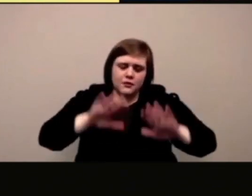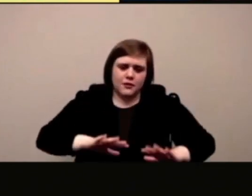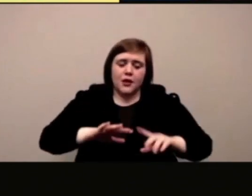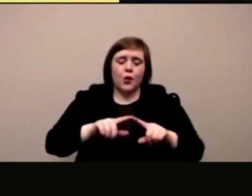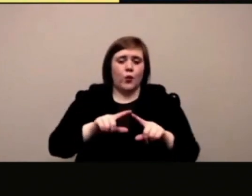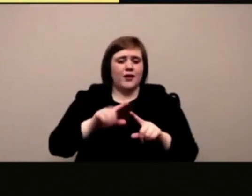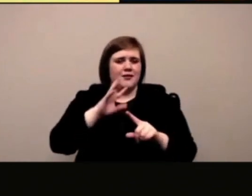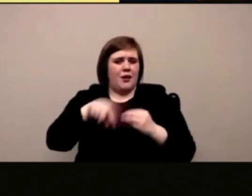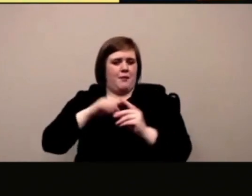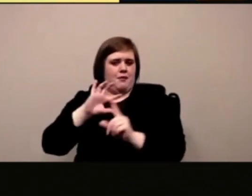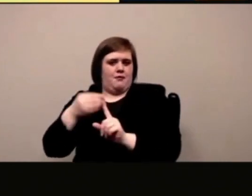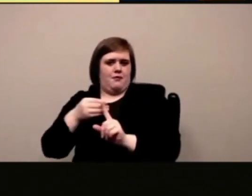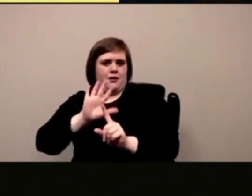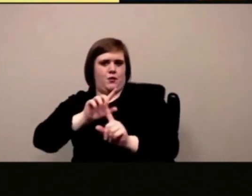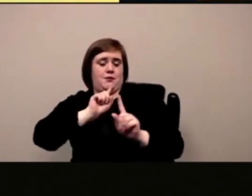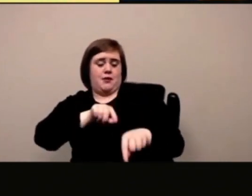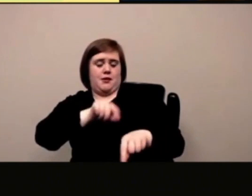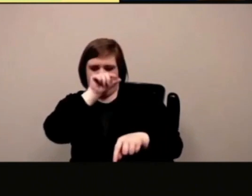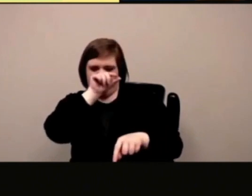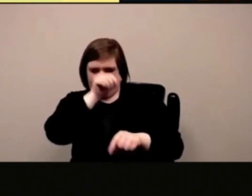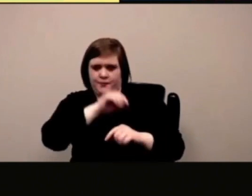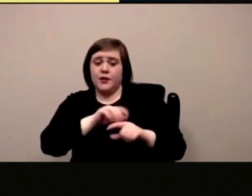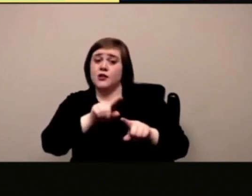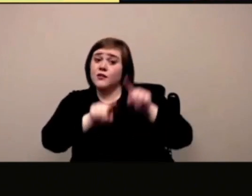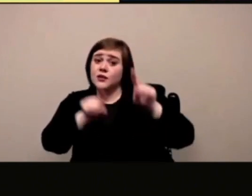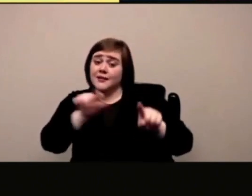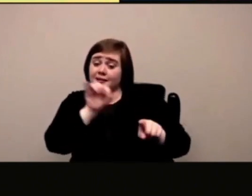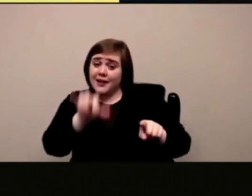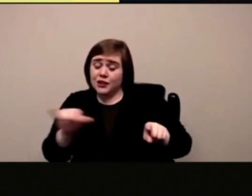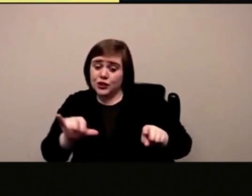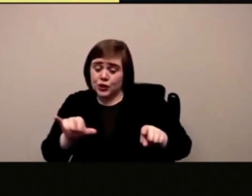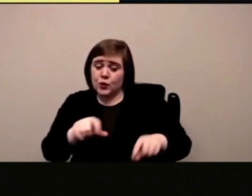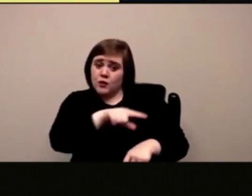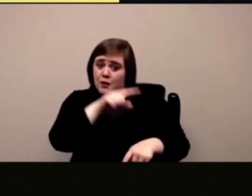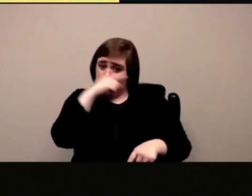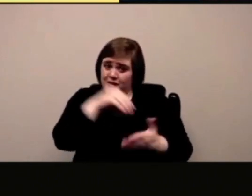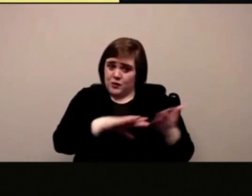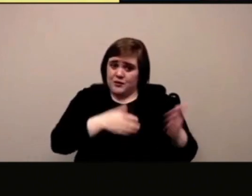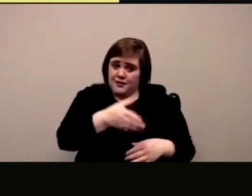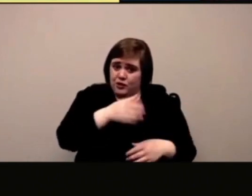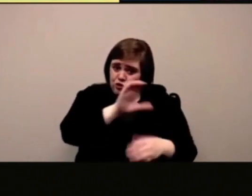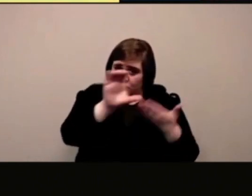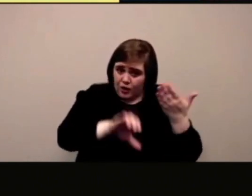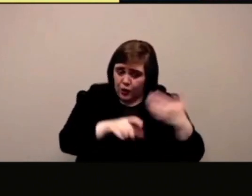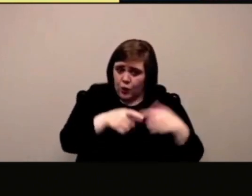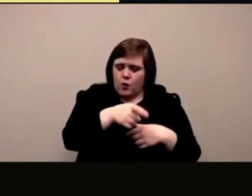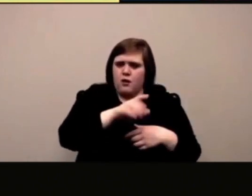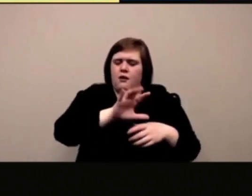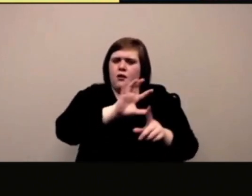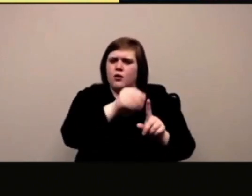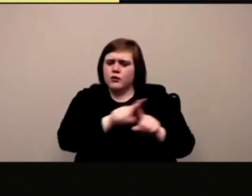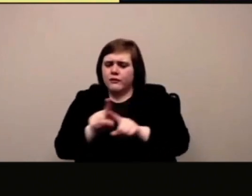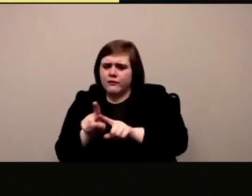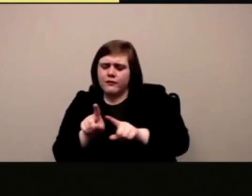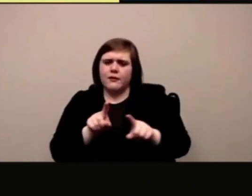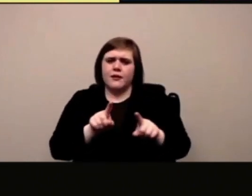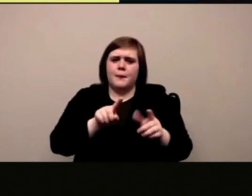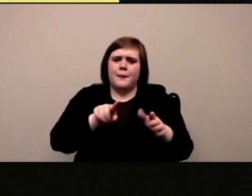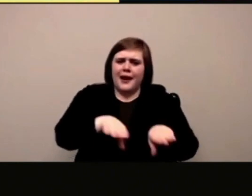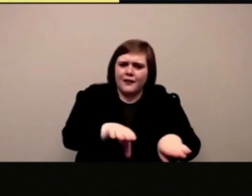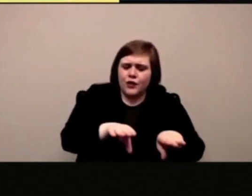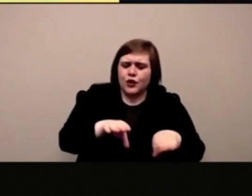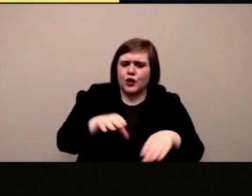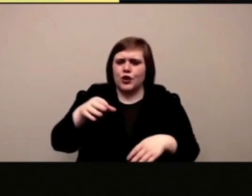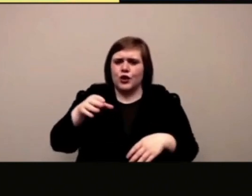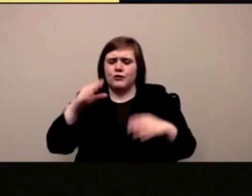responsive, there's diversity in that. So my Black students in Chicago, there were cultural behaviors and pedagogies that I had to employ there